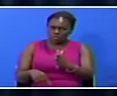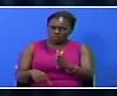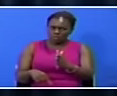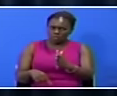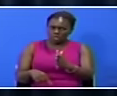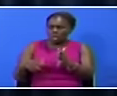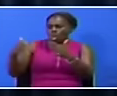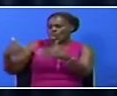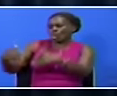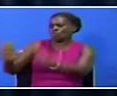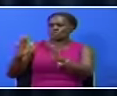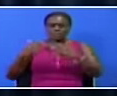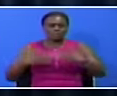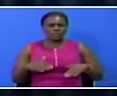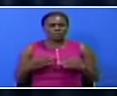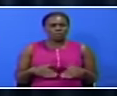losers,